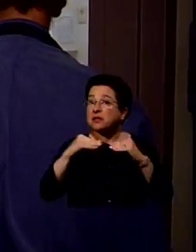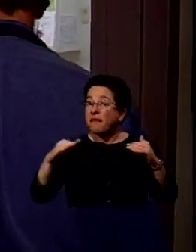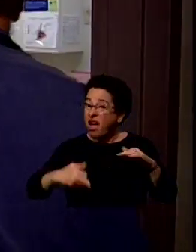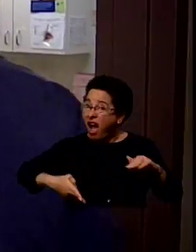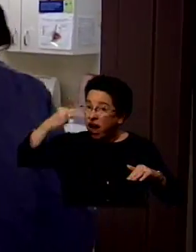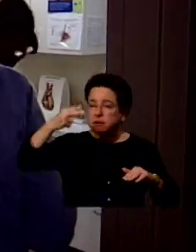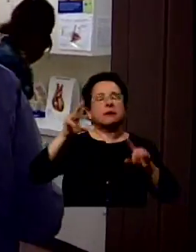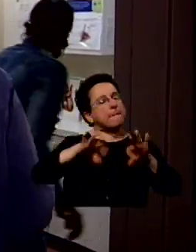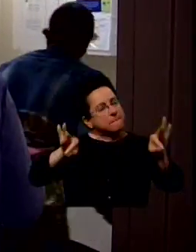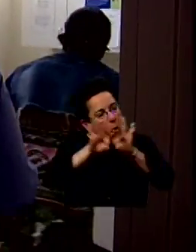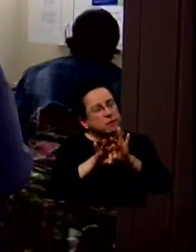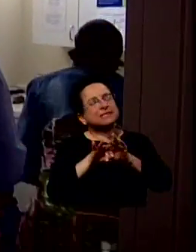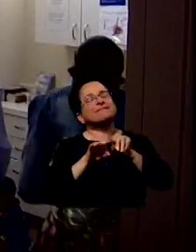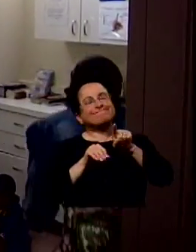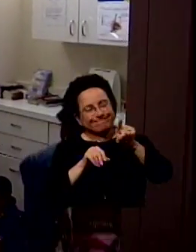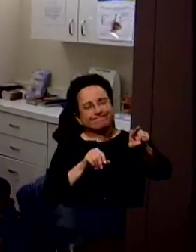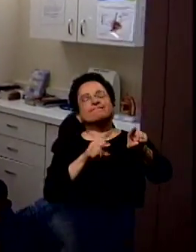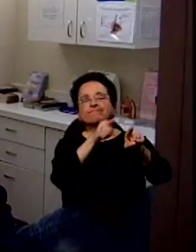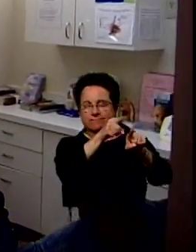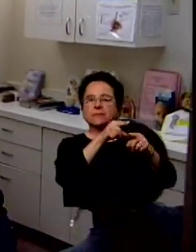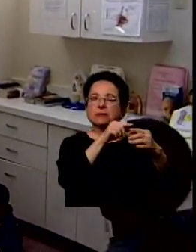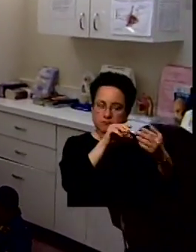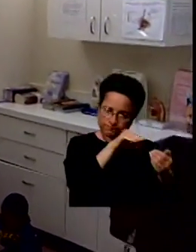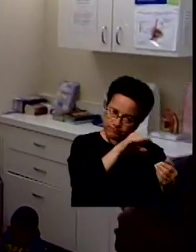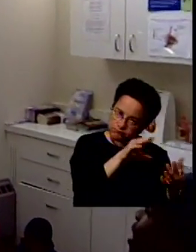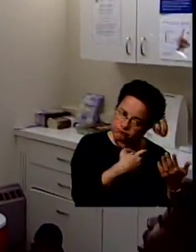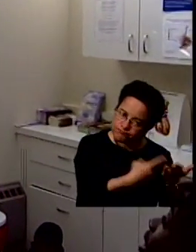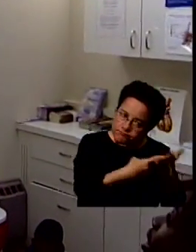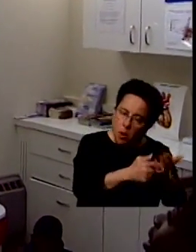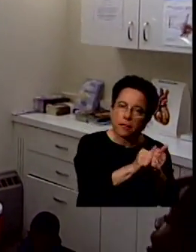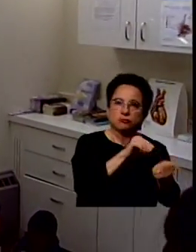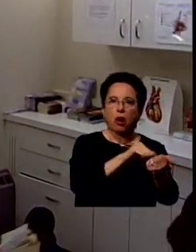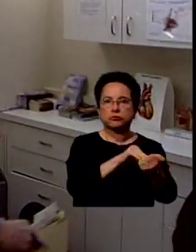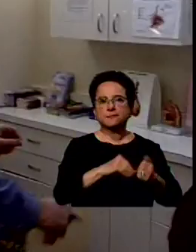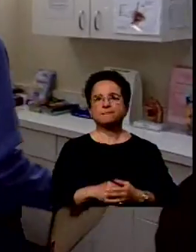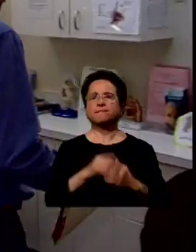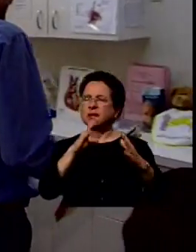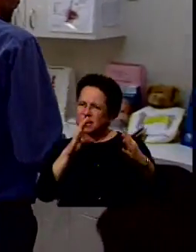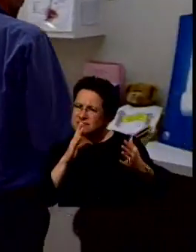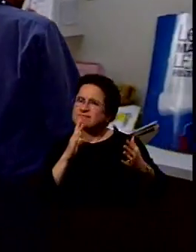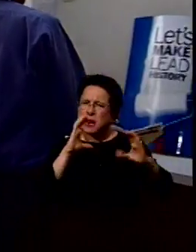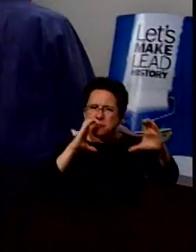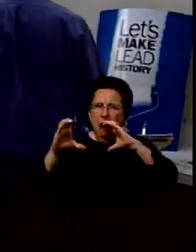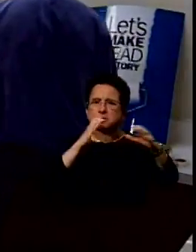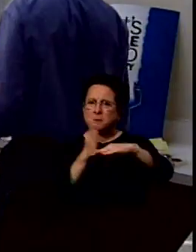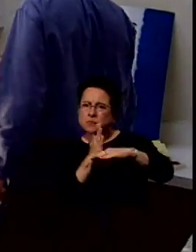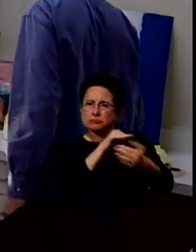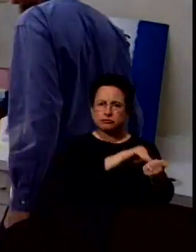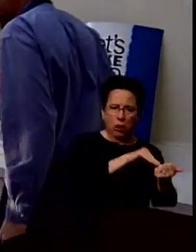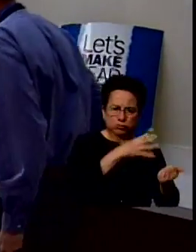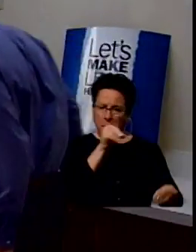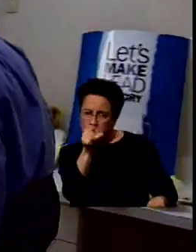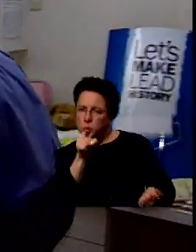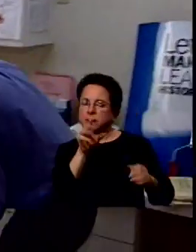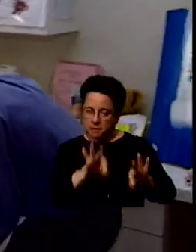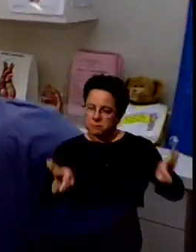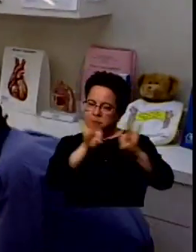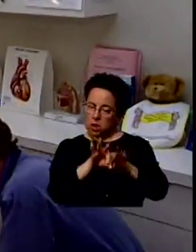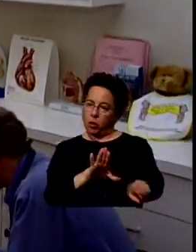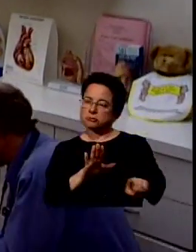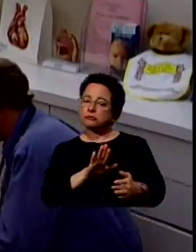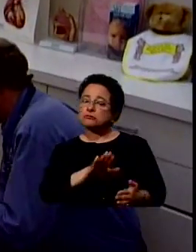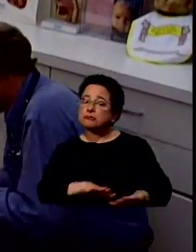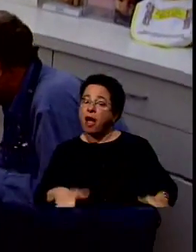doctor. An open line of communications with your doctor will help ensure your child receives the proper care.